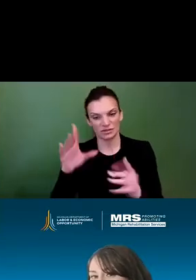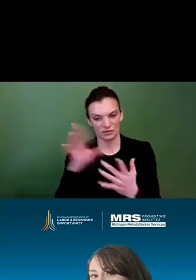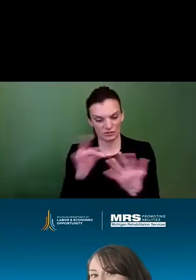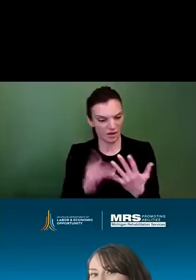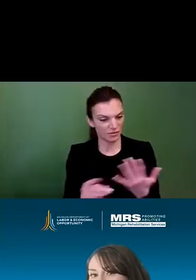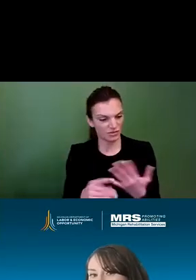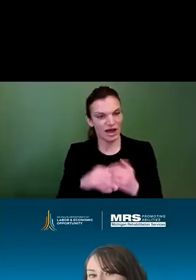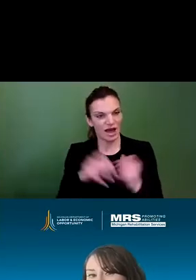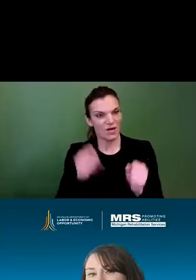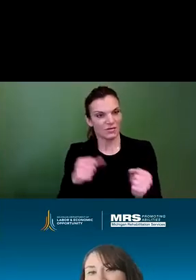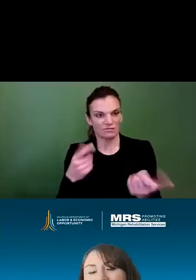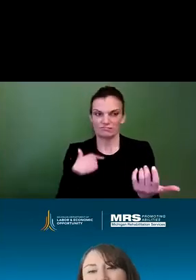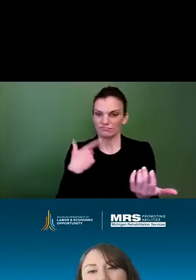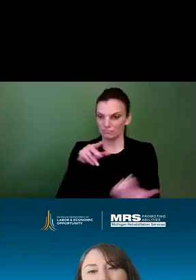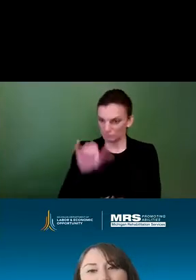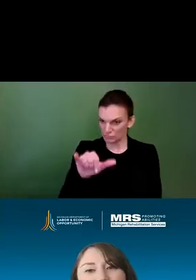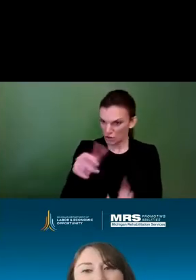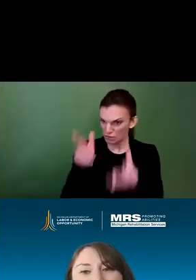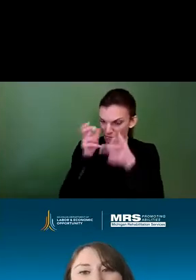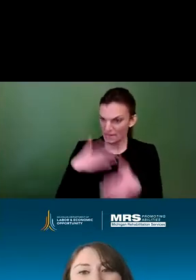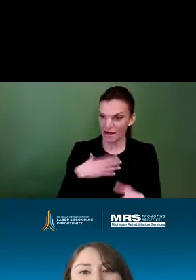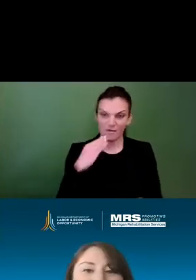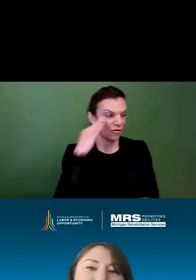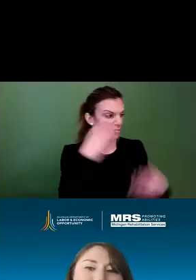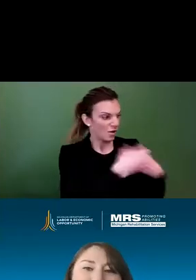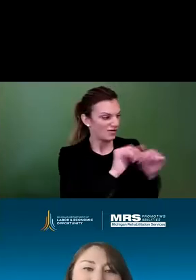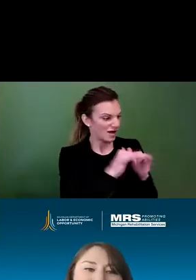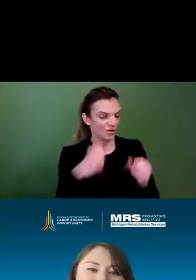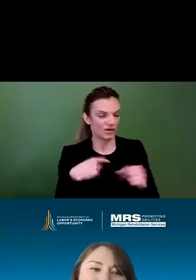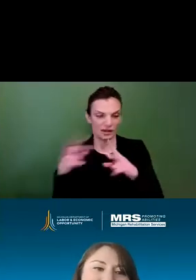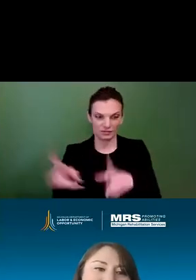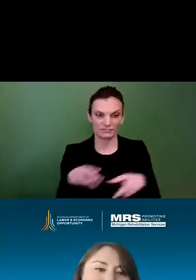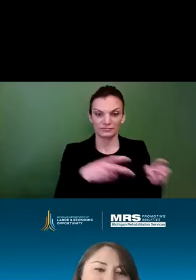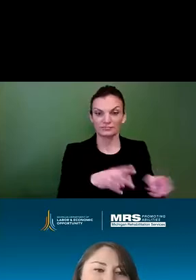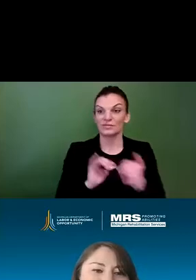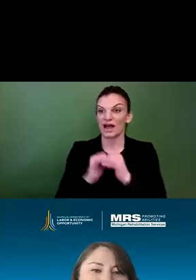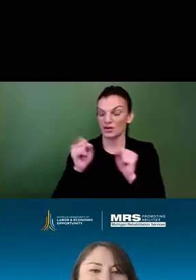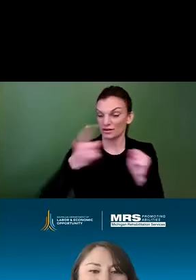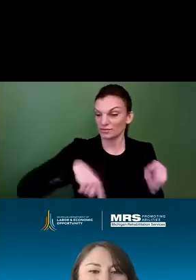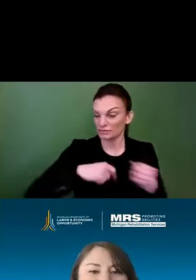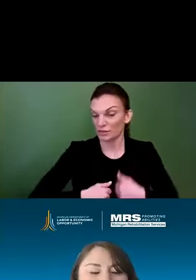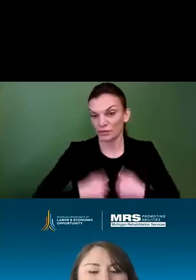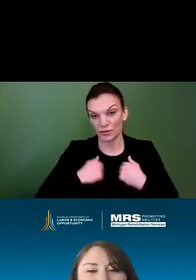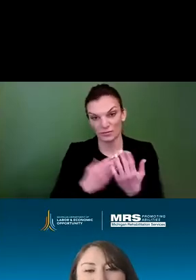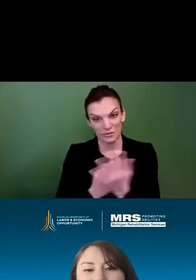actually implement that at home. And then we're also going to learn how to thrive in this environment.